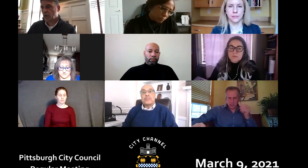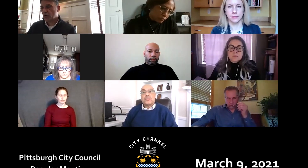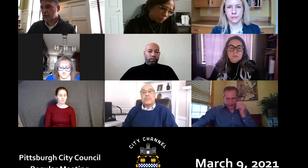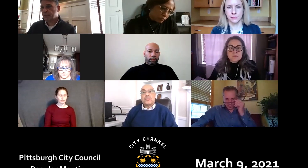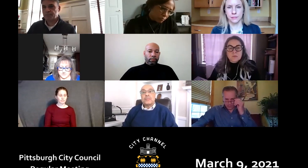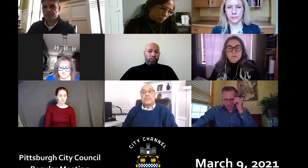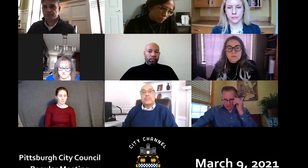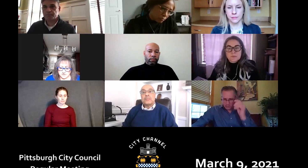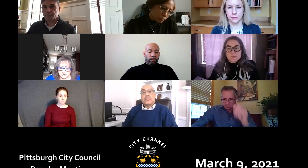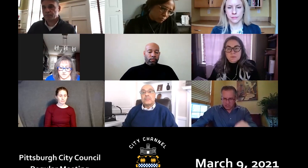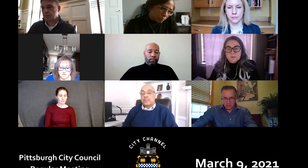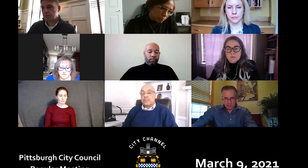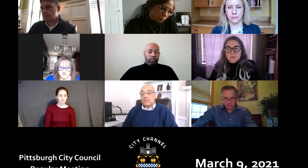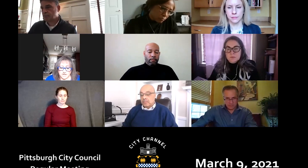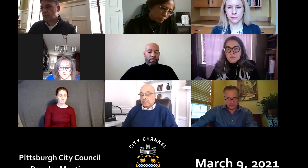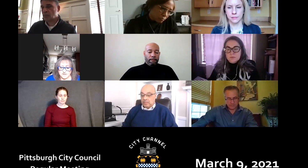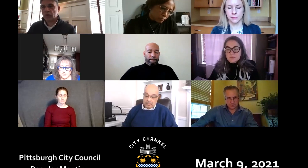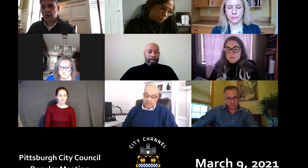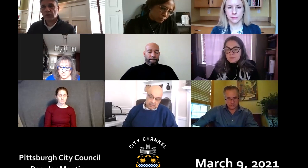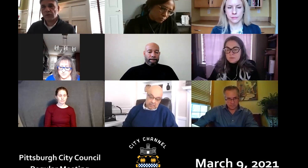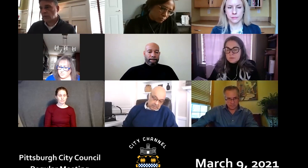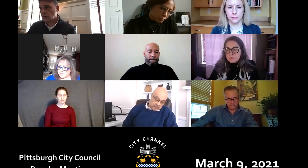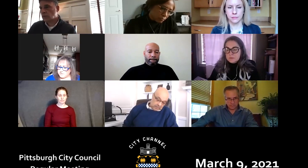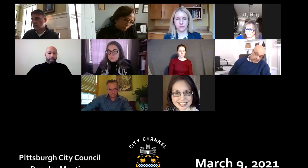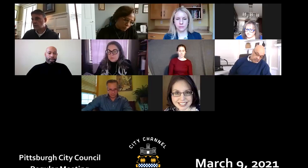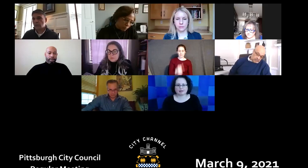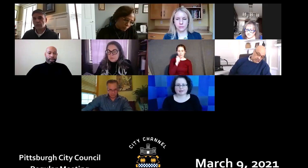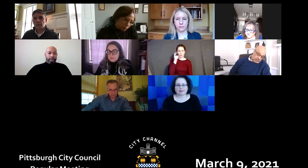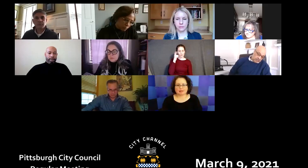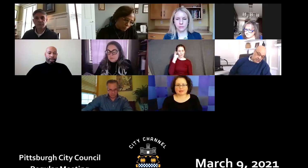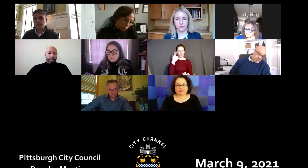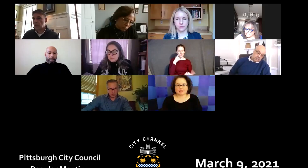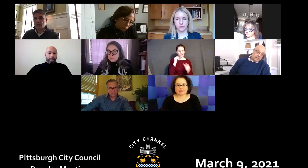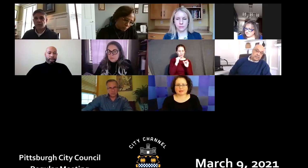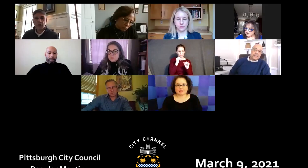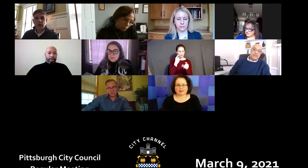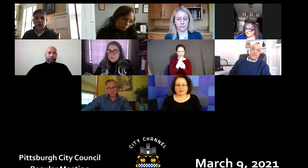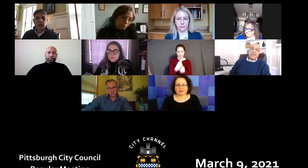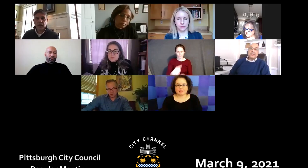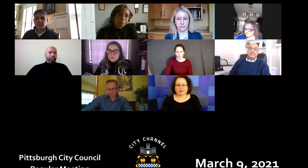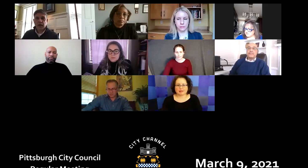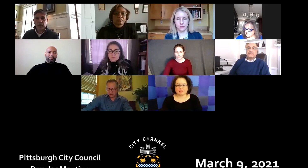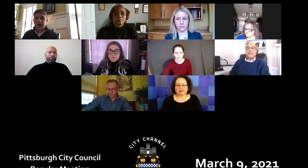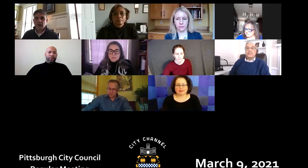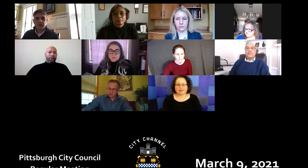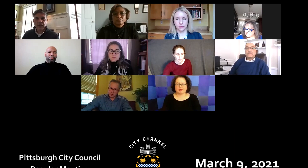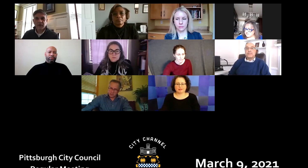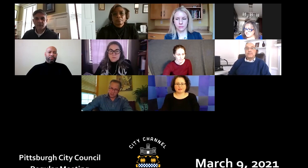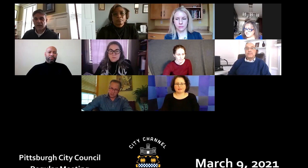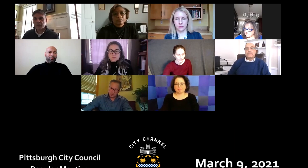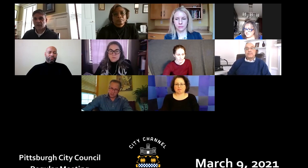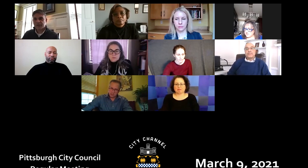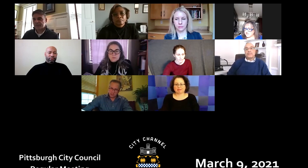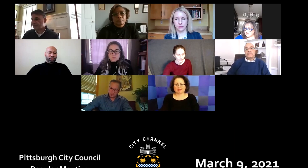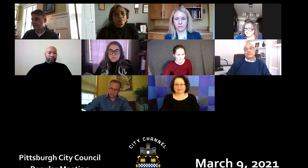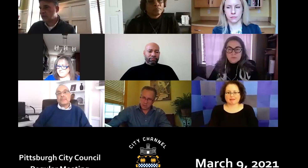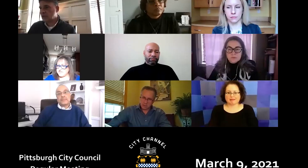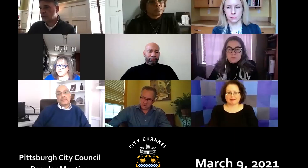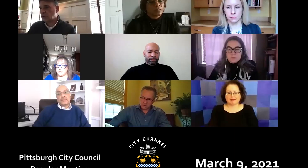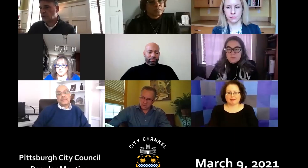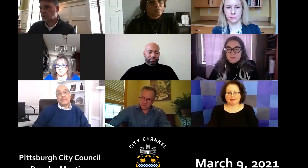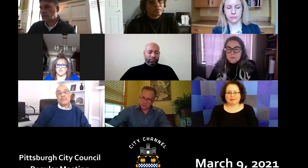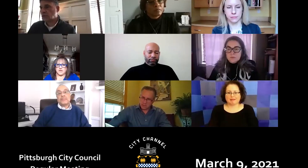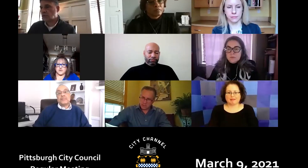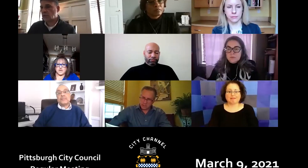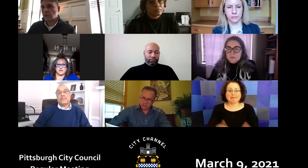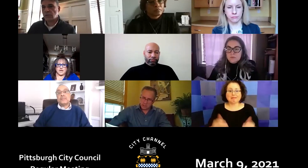And so I just think, okay, and I don't think we want to interview, correct? No, I don't. Thank you, Madam President. Making